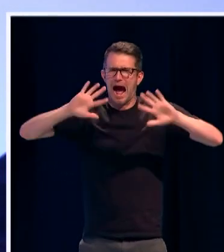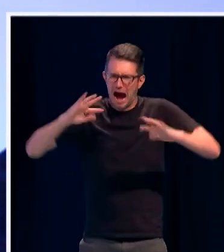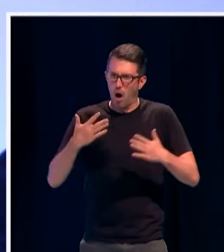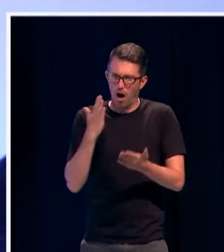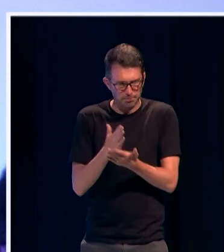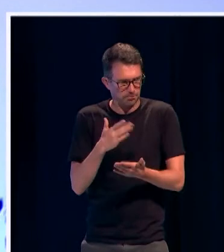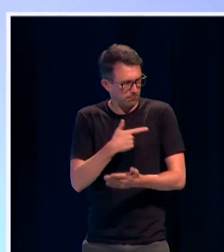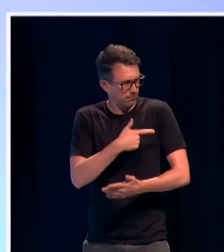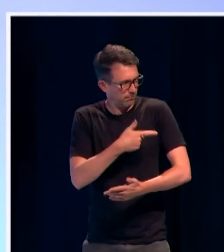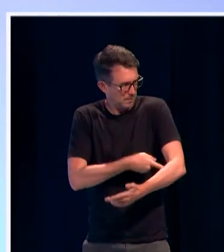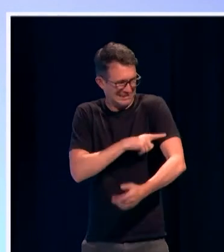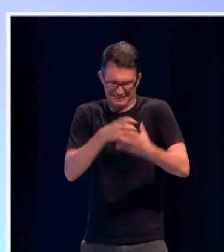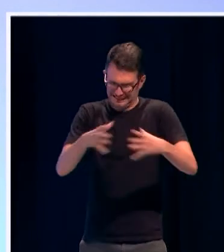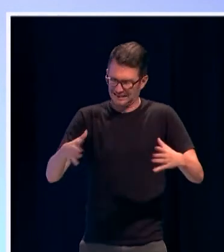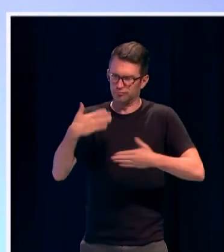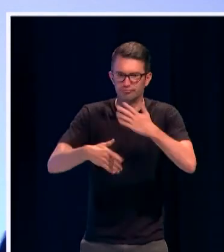also.